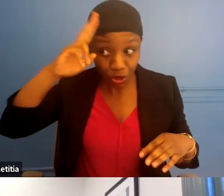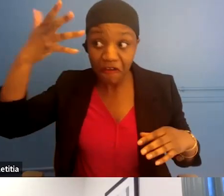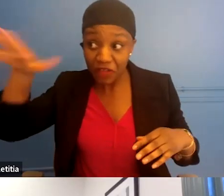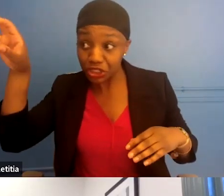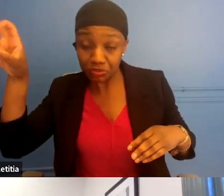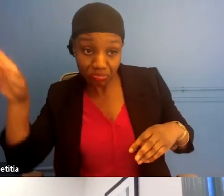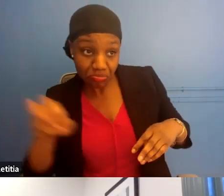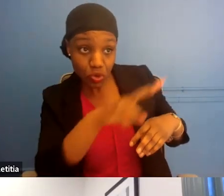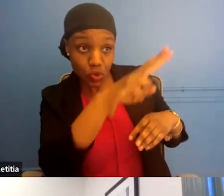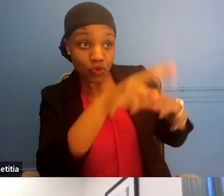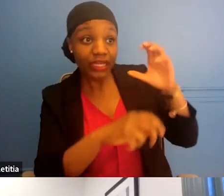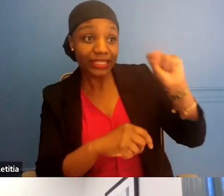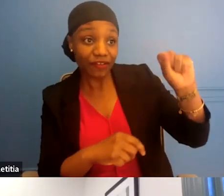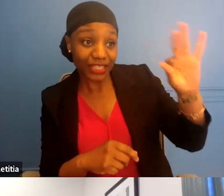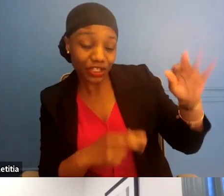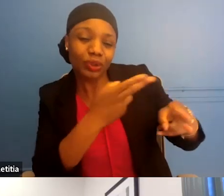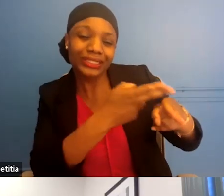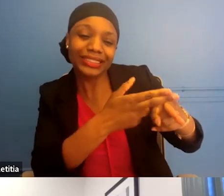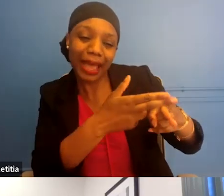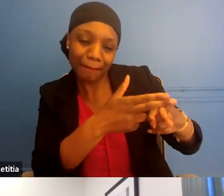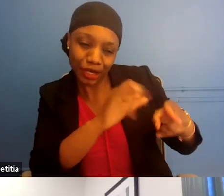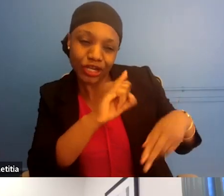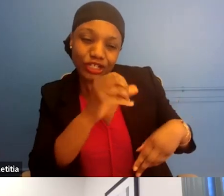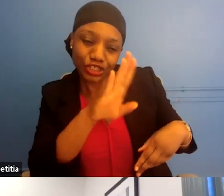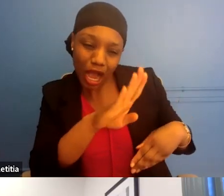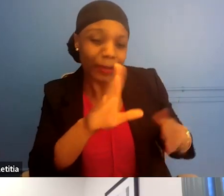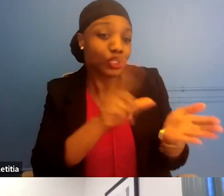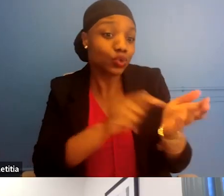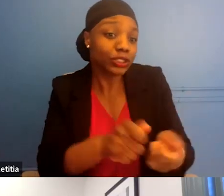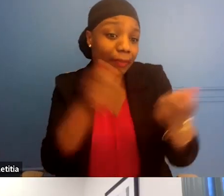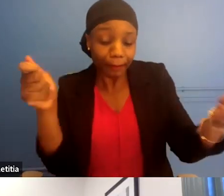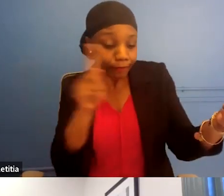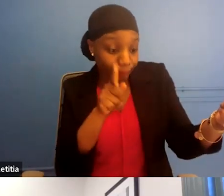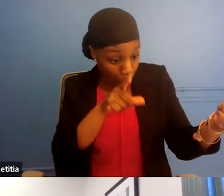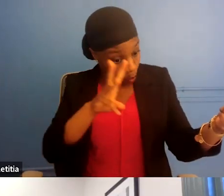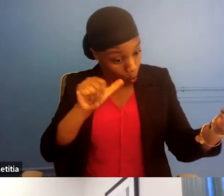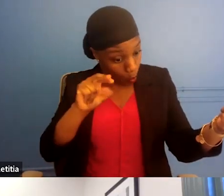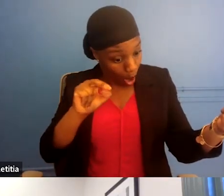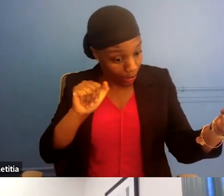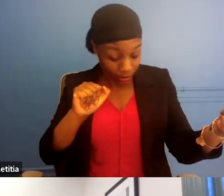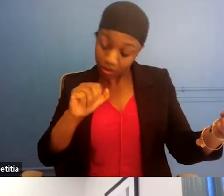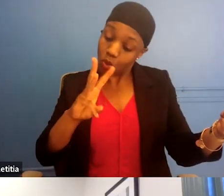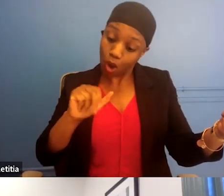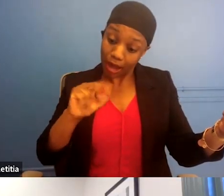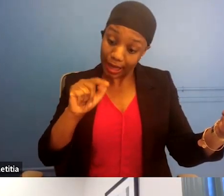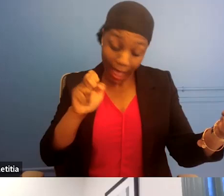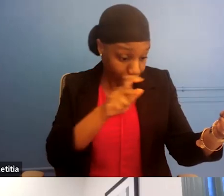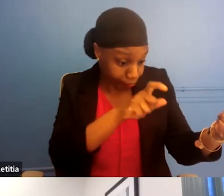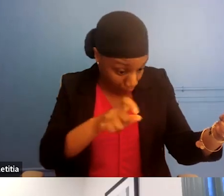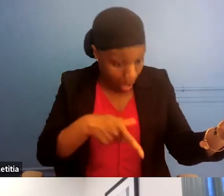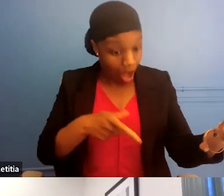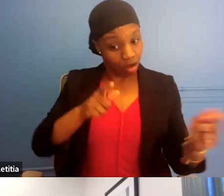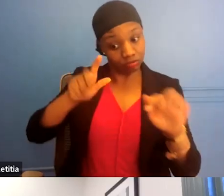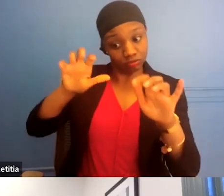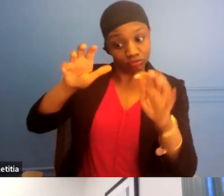need a temp job. And of course, as you said, circling the ads in the newspaper. But then you are